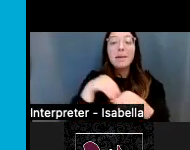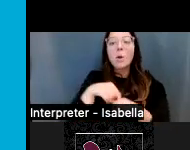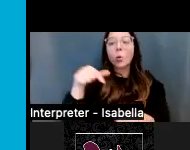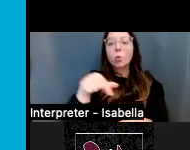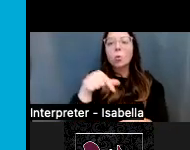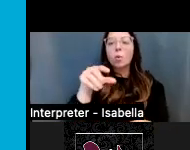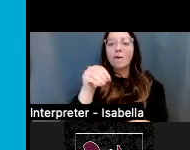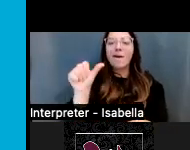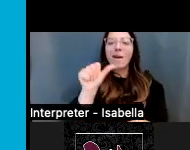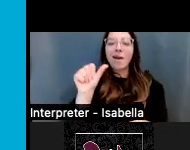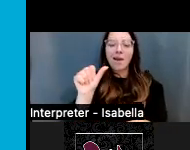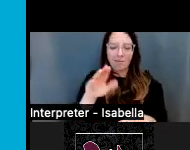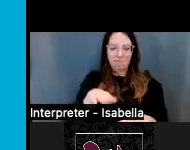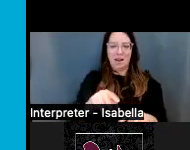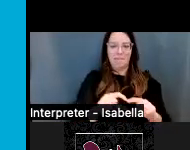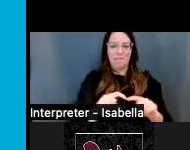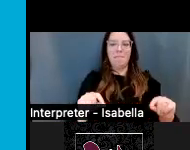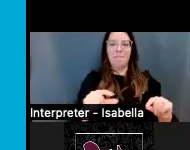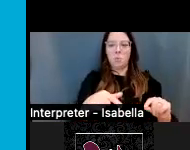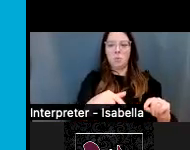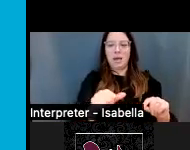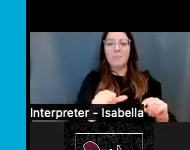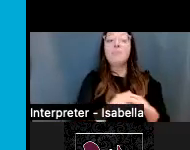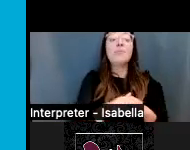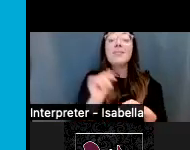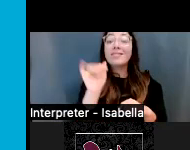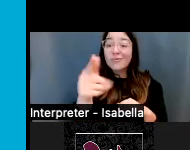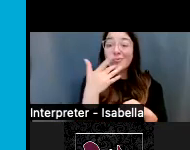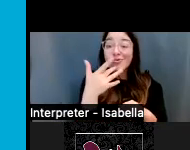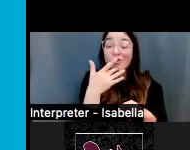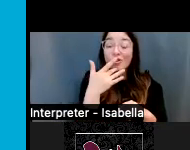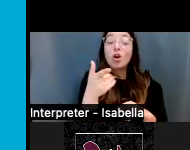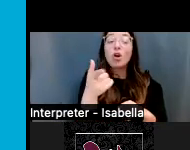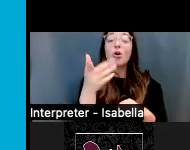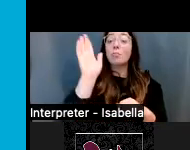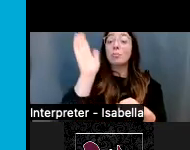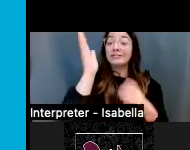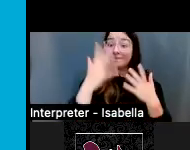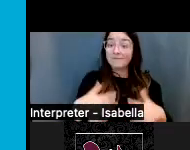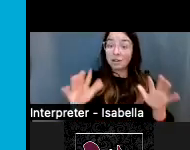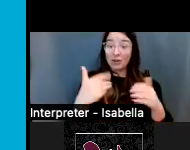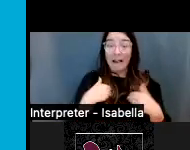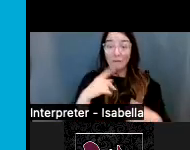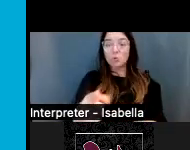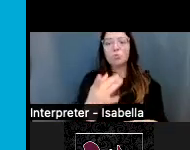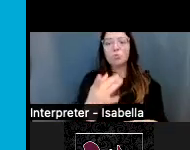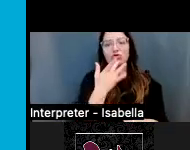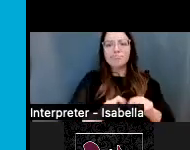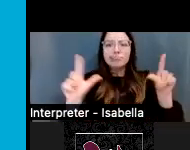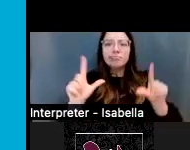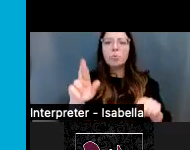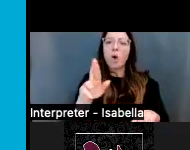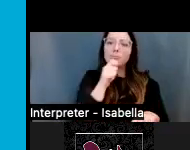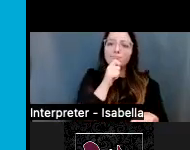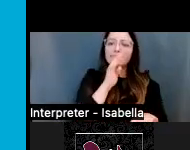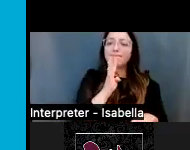Q&A box. And if you would prefer at the end of the presentation to voice your question aloud, we will be able to